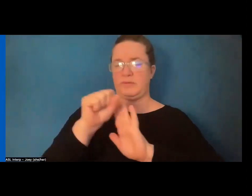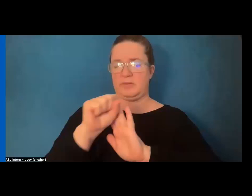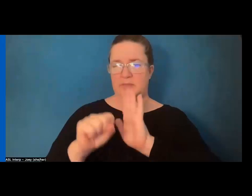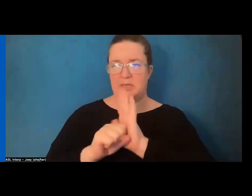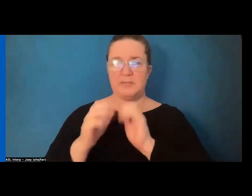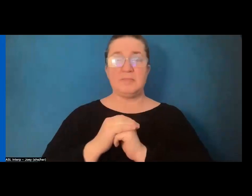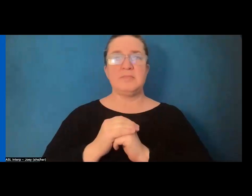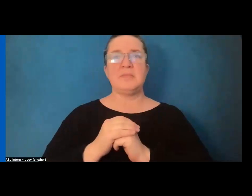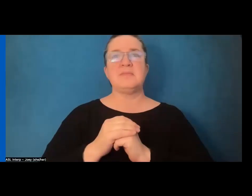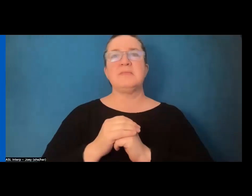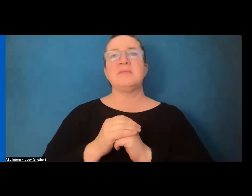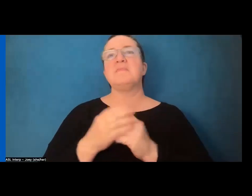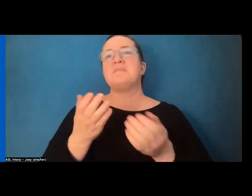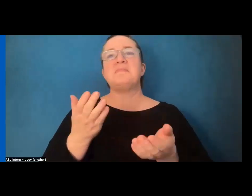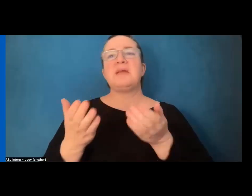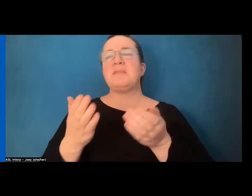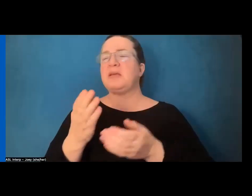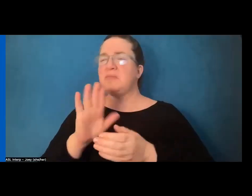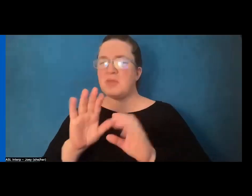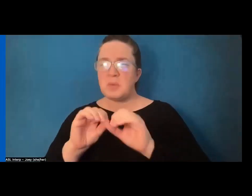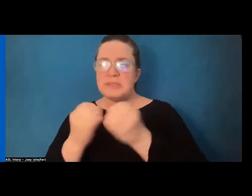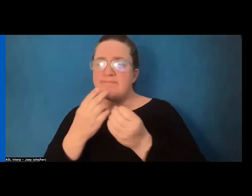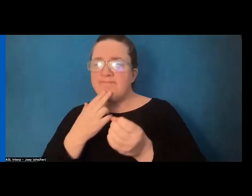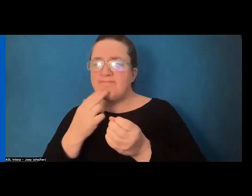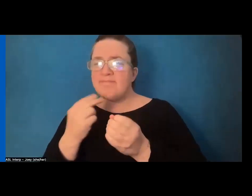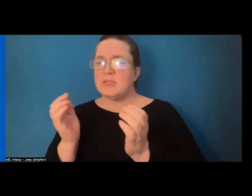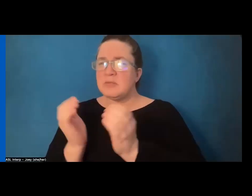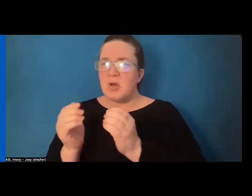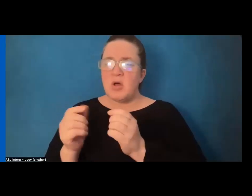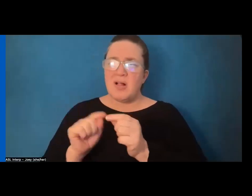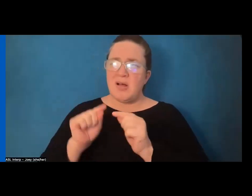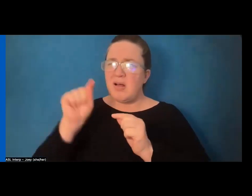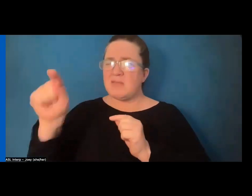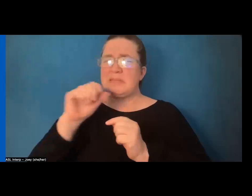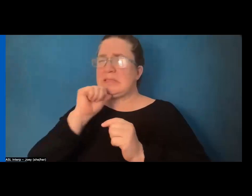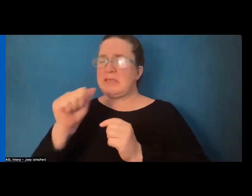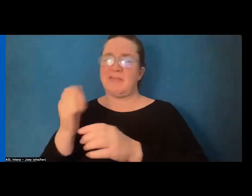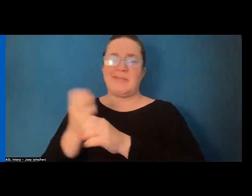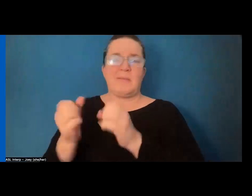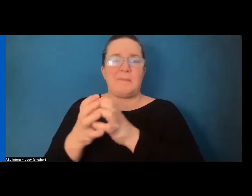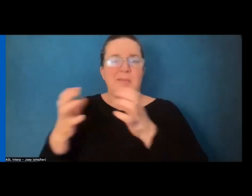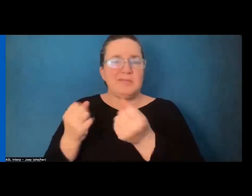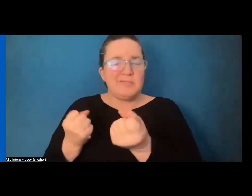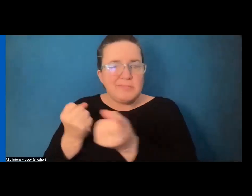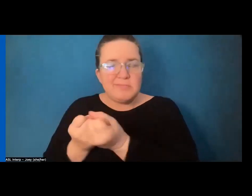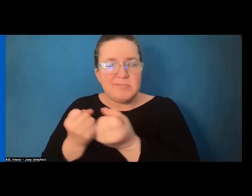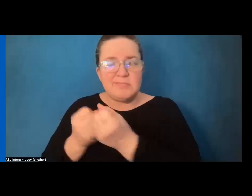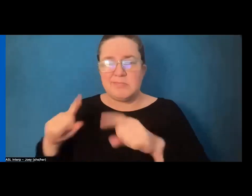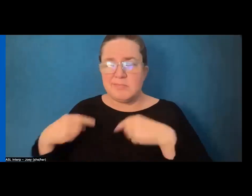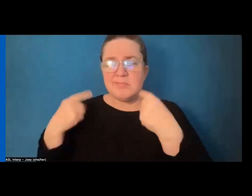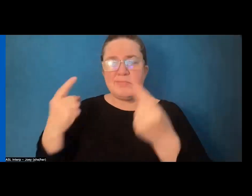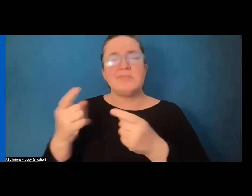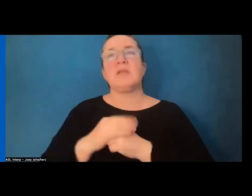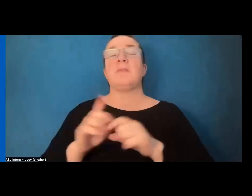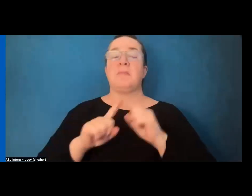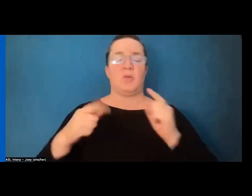furthest away from large-scale philanthropy. These funds are unrestricted, and they're unrestricted because you're the experts in what you